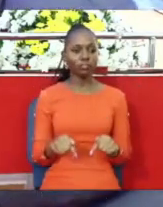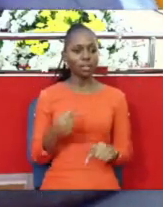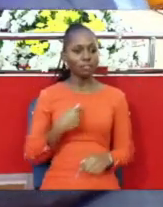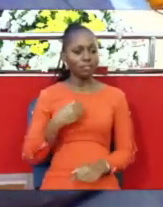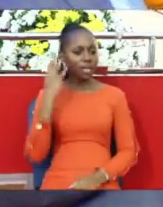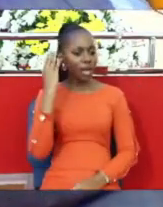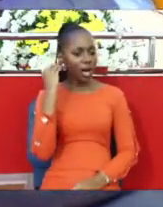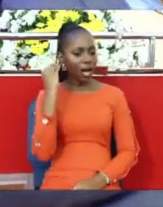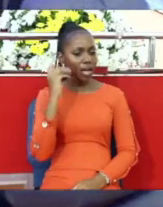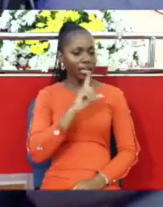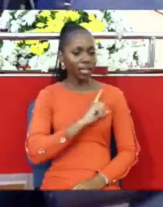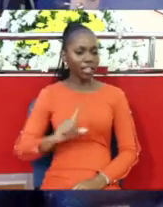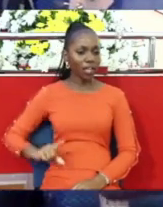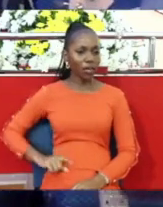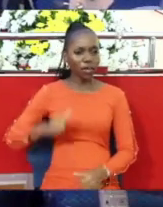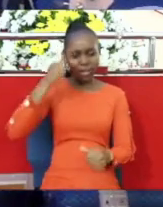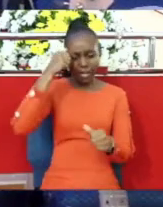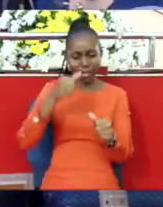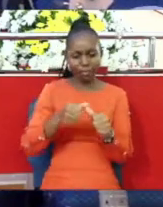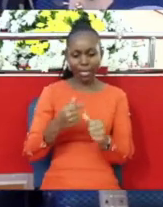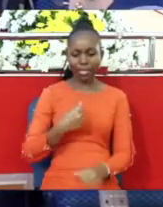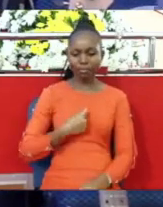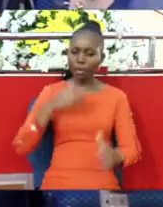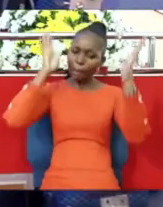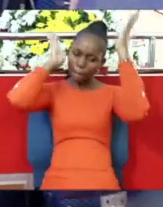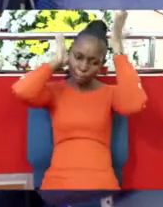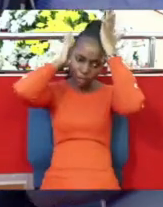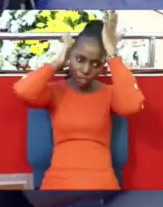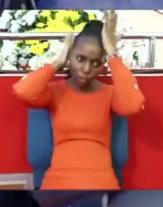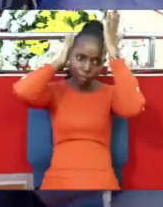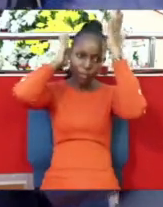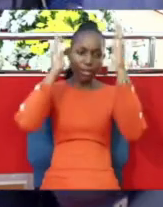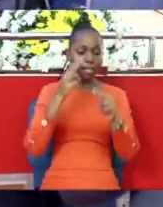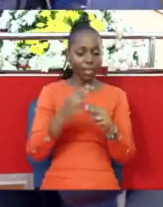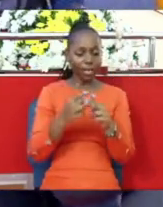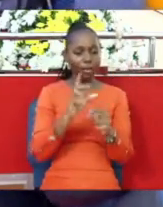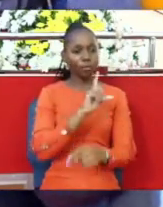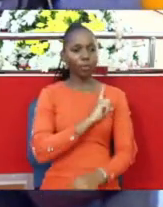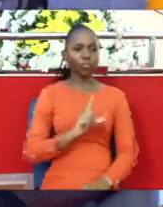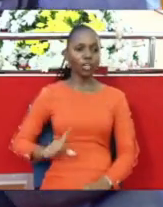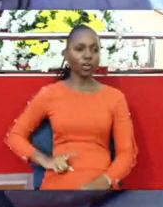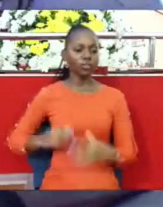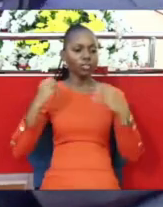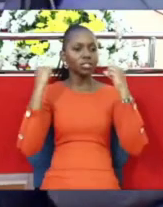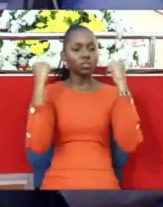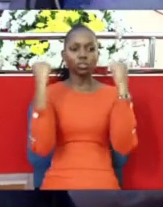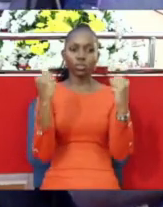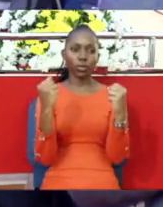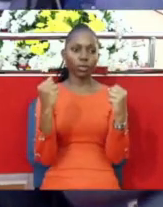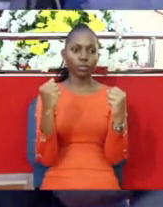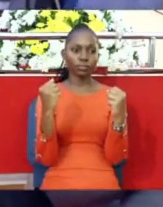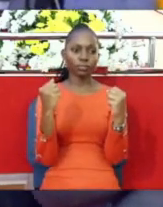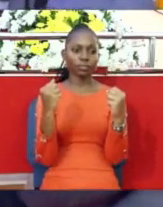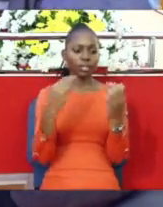Nikahisi Bwana akijaribu kunikumbusha kwamba Jimmy, the name of the Lord, kwamba jina la Bwana, is a strong tower. Ni ngome